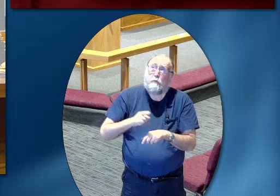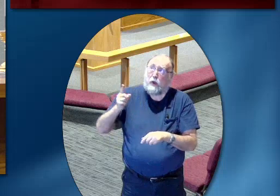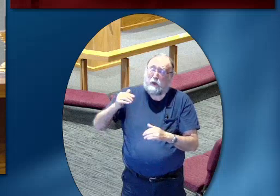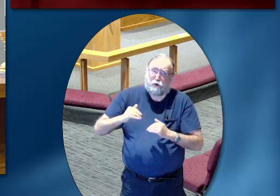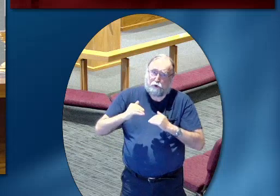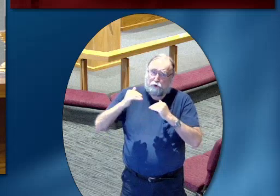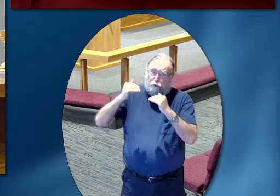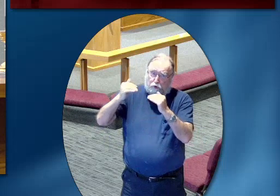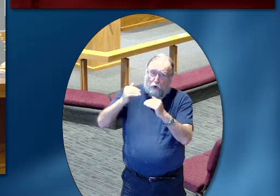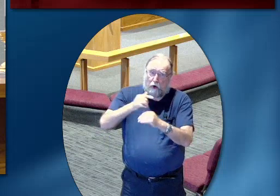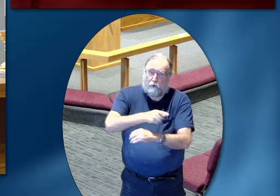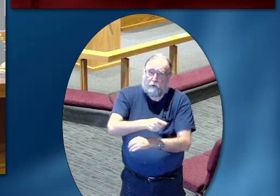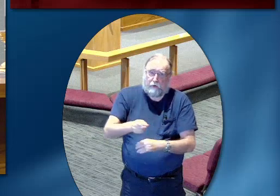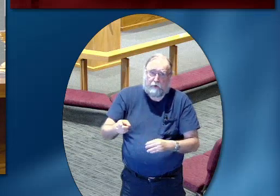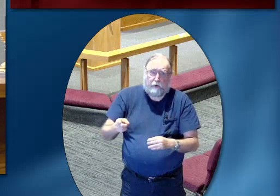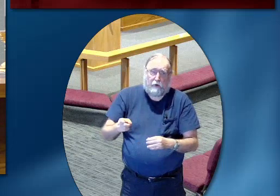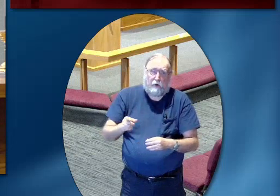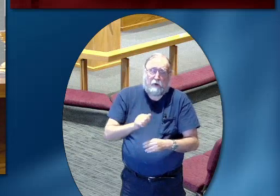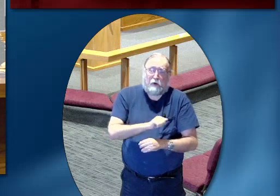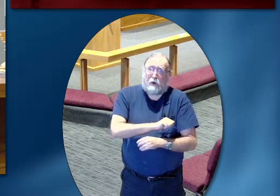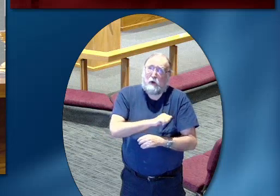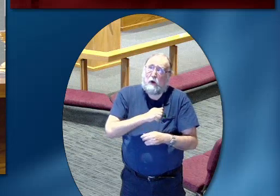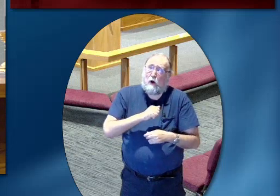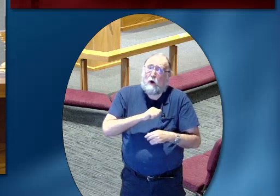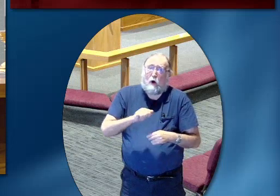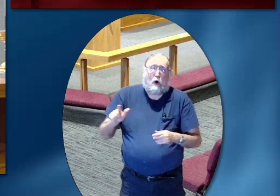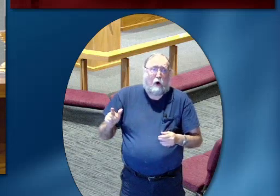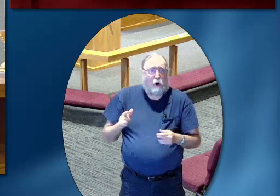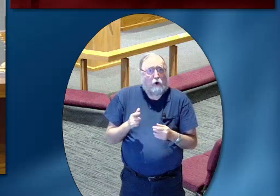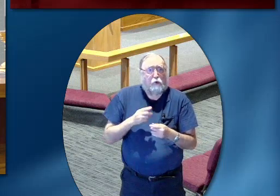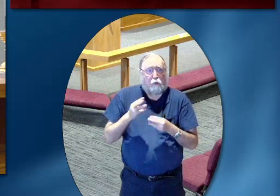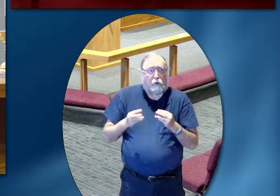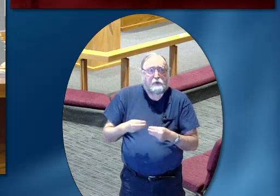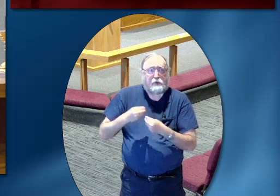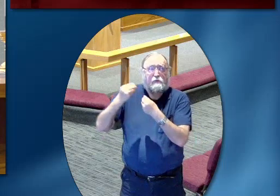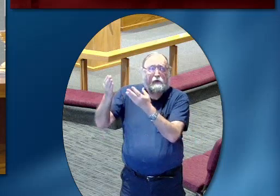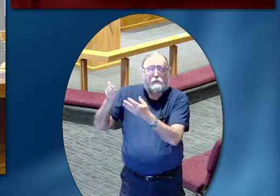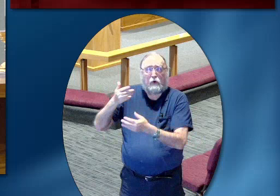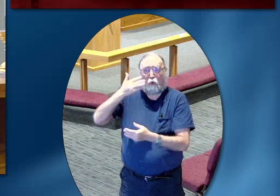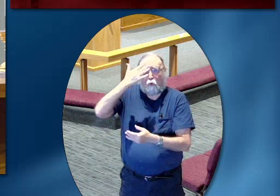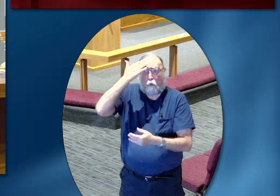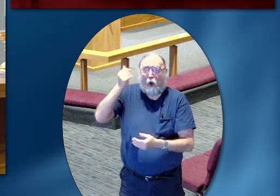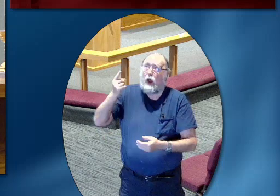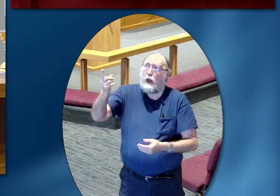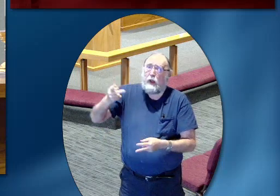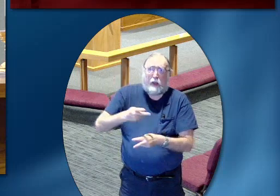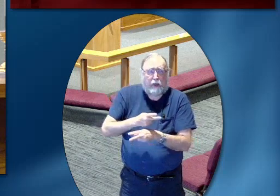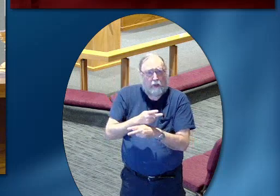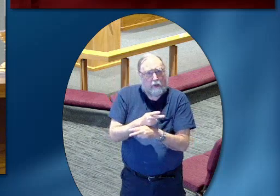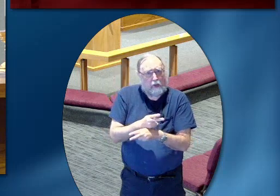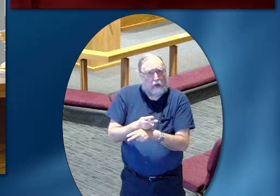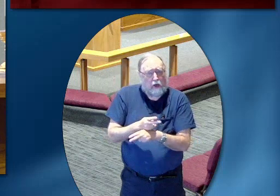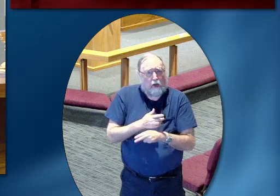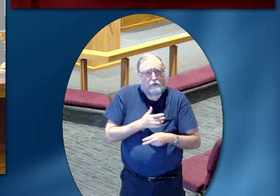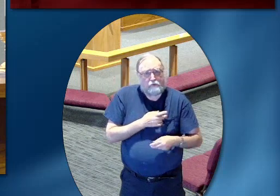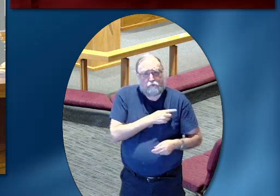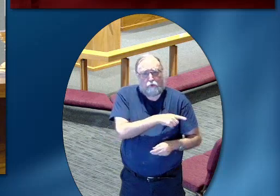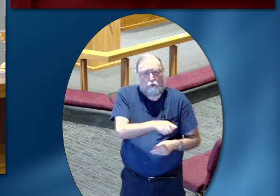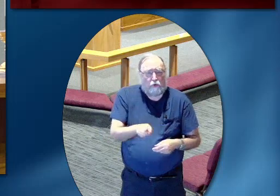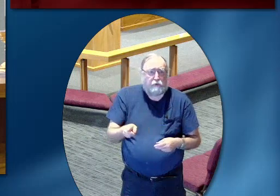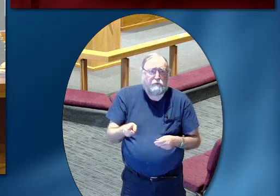may exalt you, casting all your anxieties on him, because he cares for you.